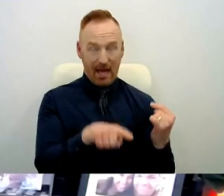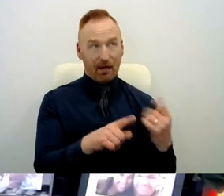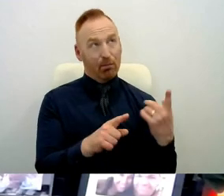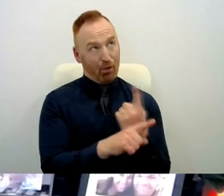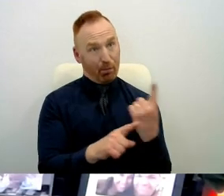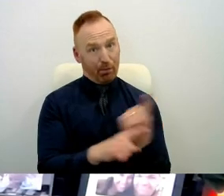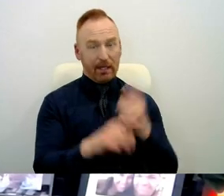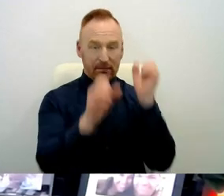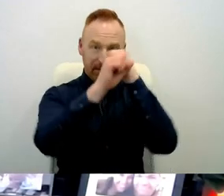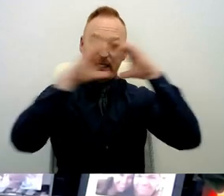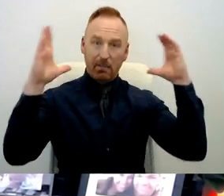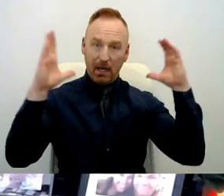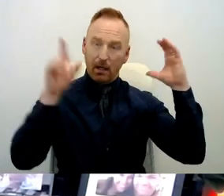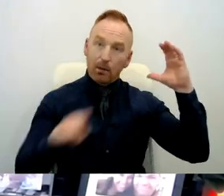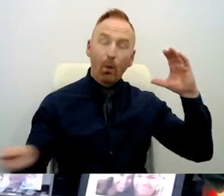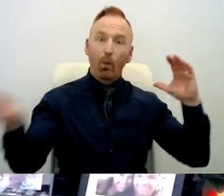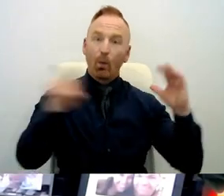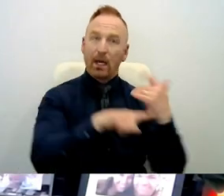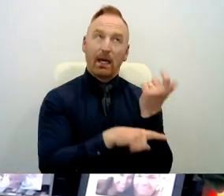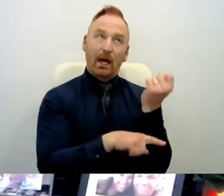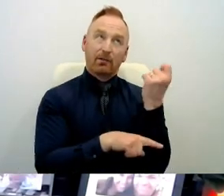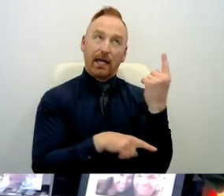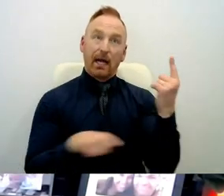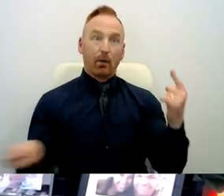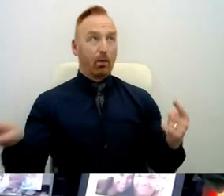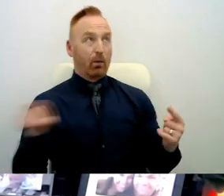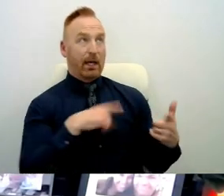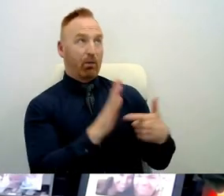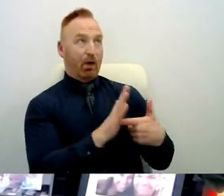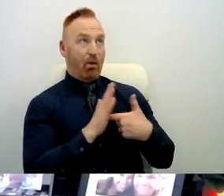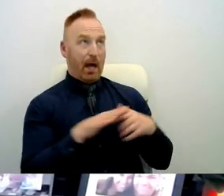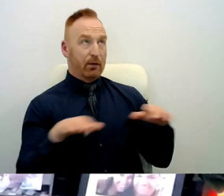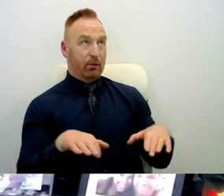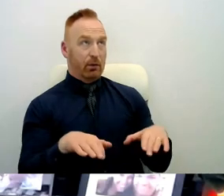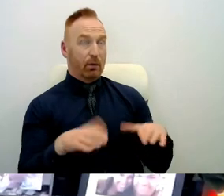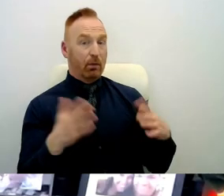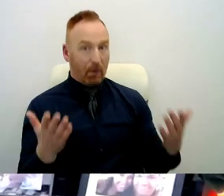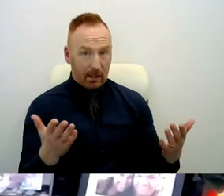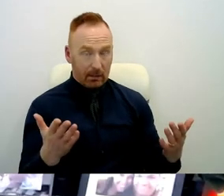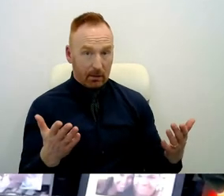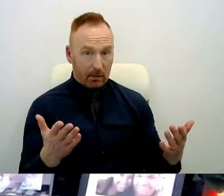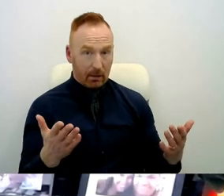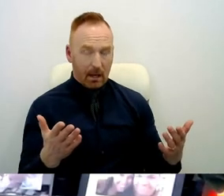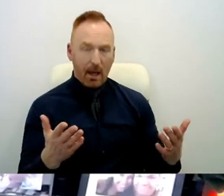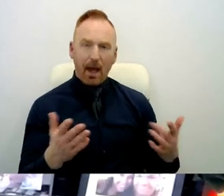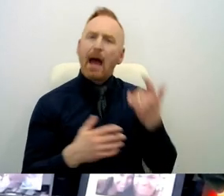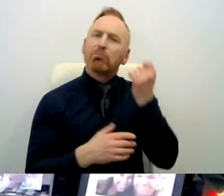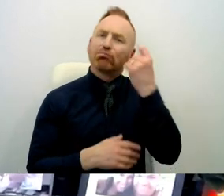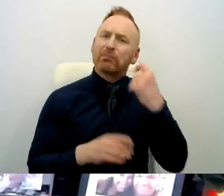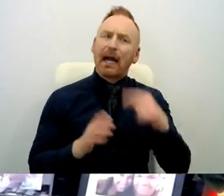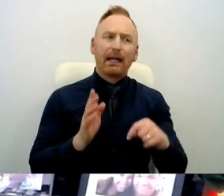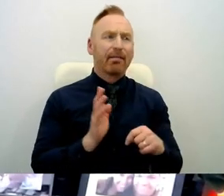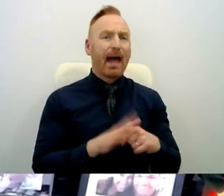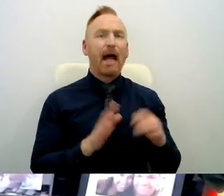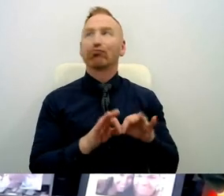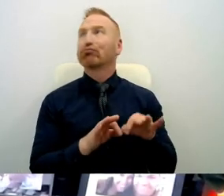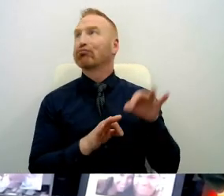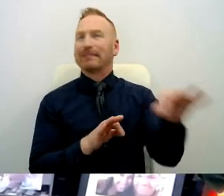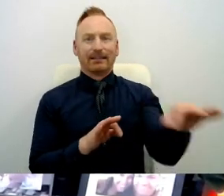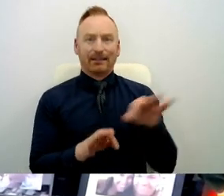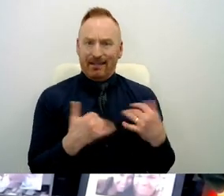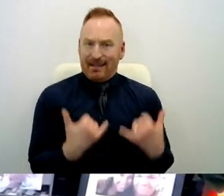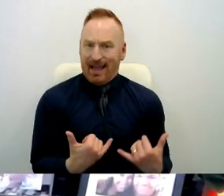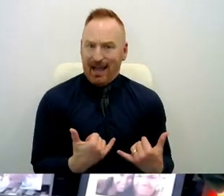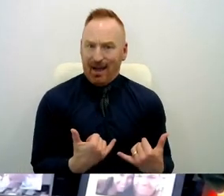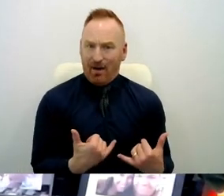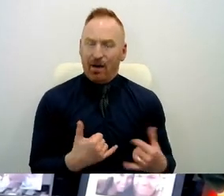context, into its proper context, so that we may understand what's required of us and that we understand the urgency involved in